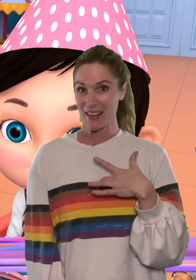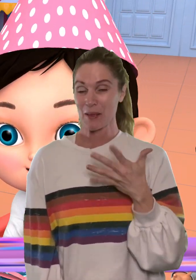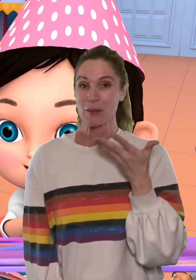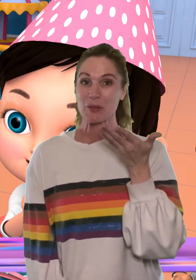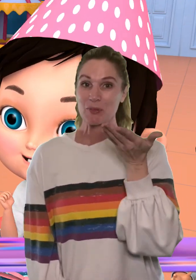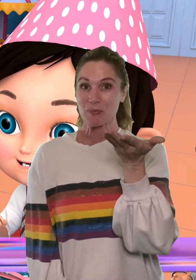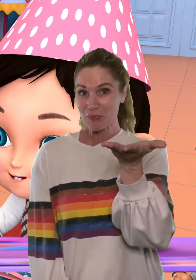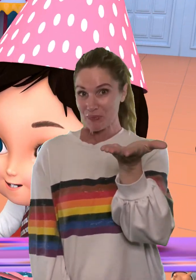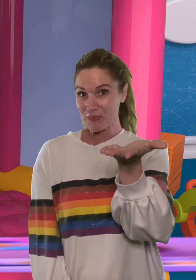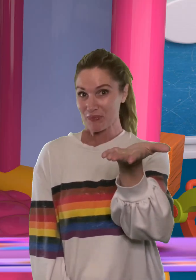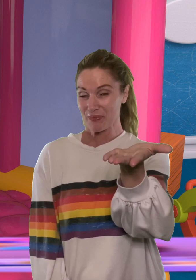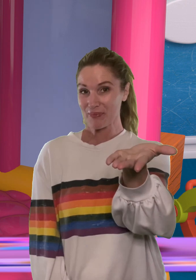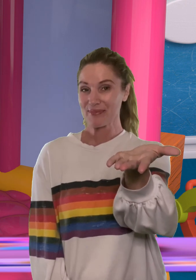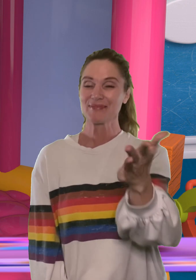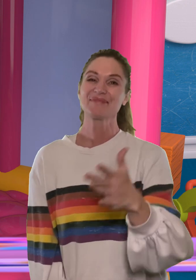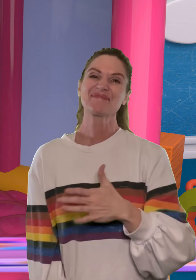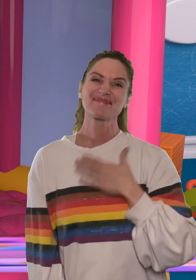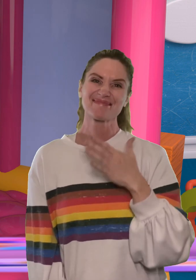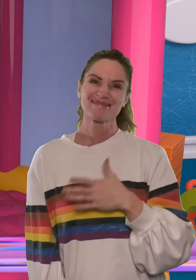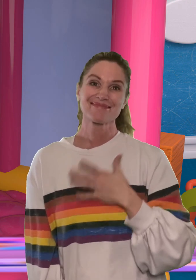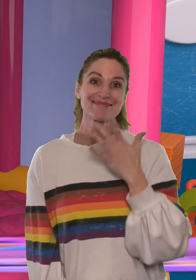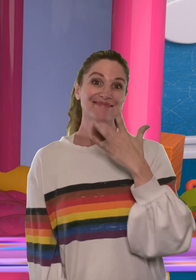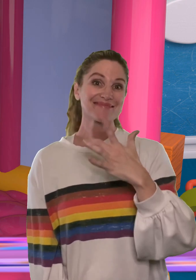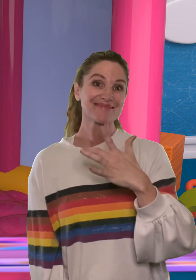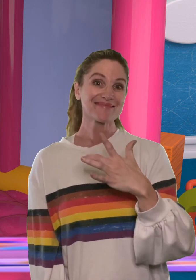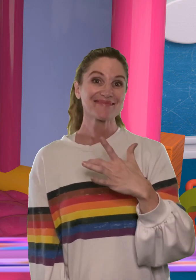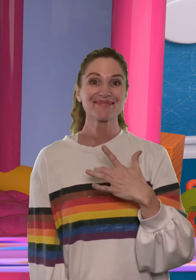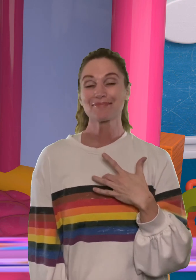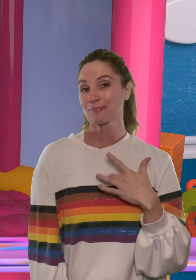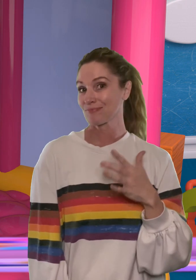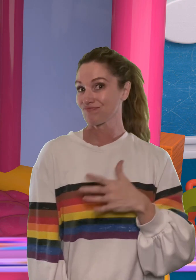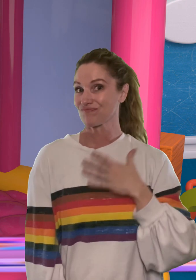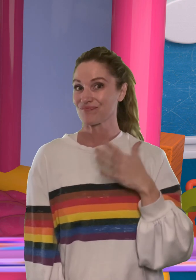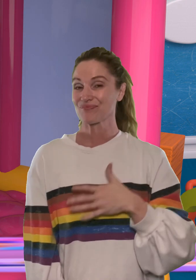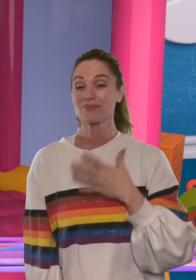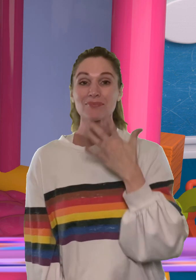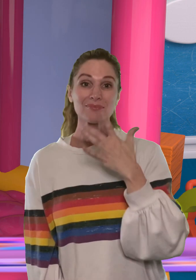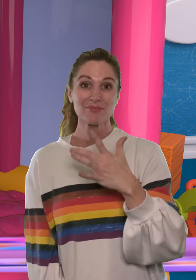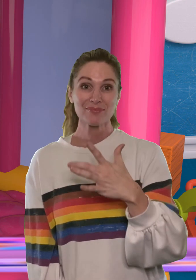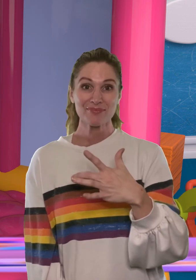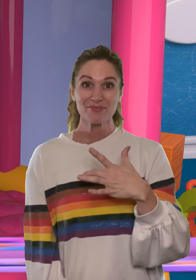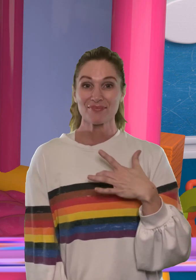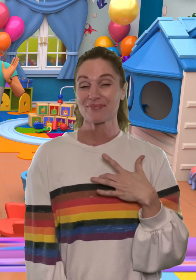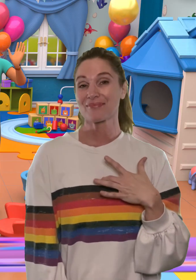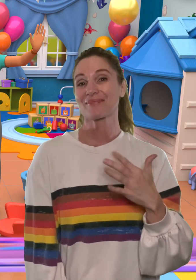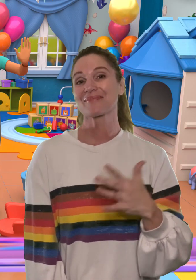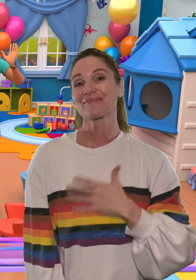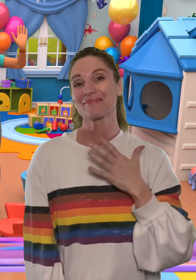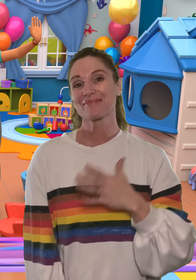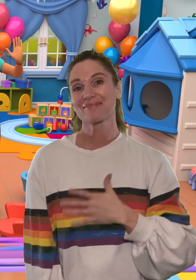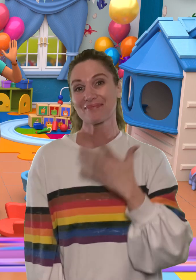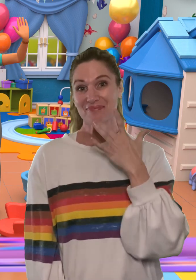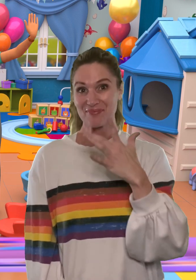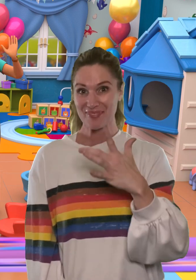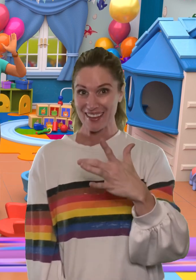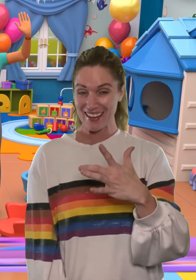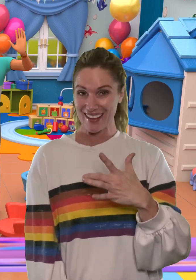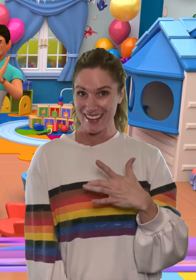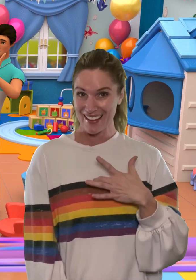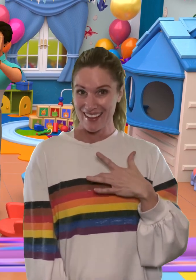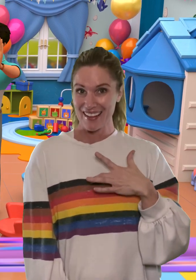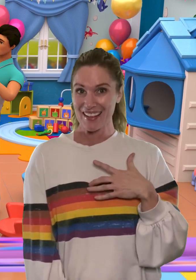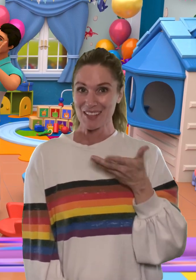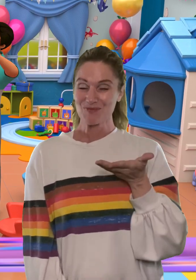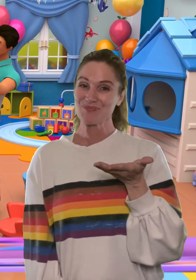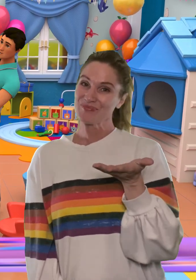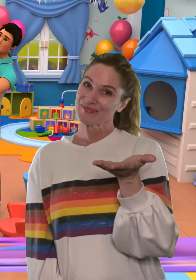birthday to you happy birthday happy birthday happy